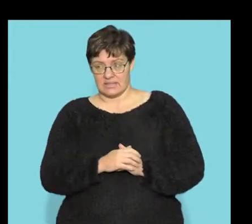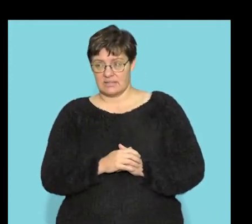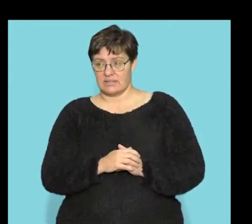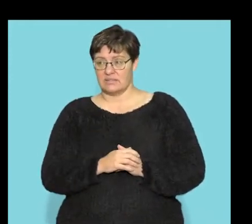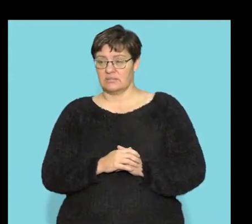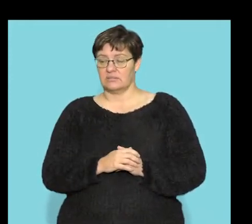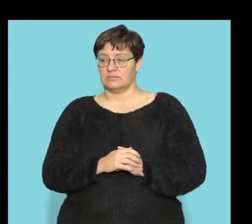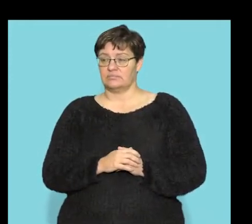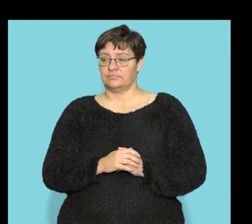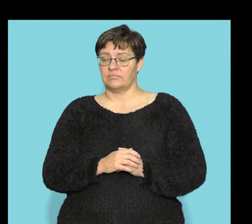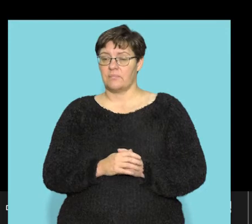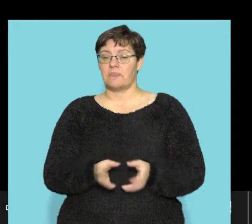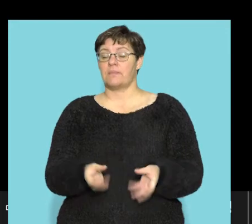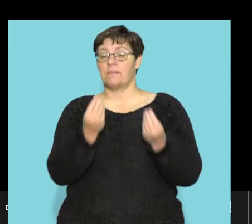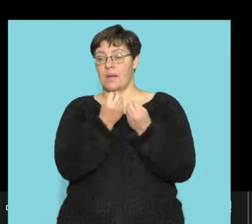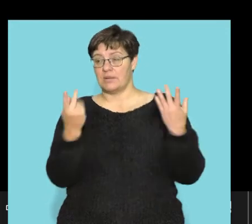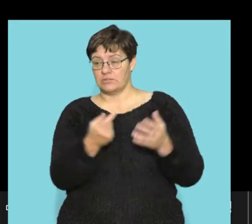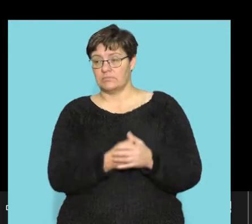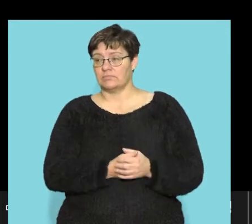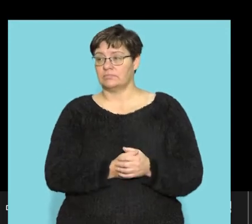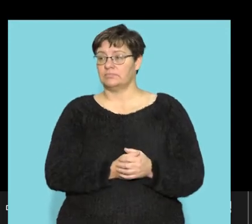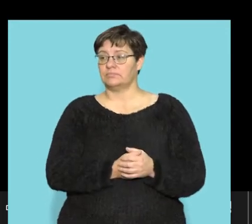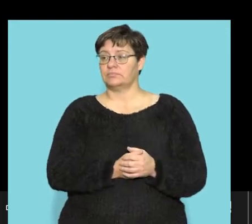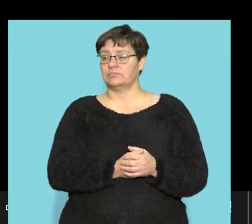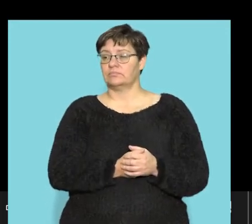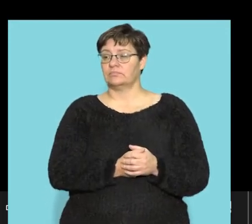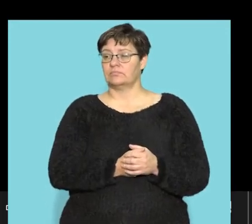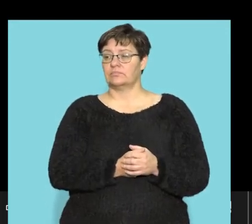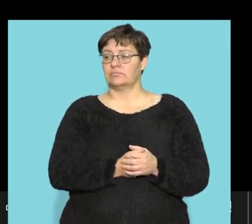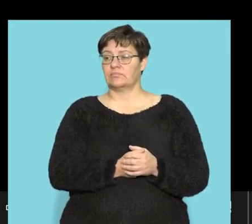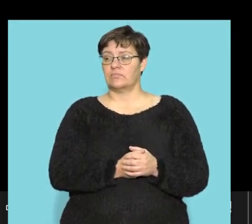54,368. Let's get that figure here. Here we go,